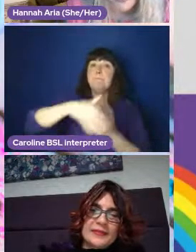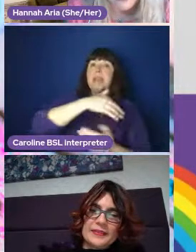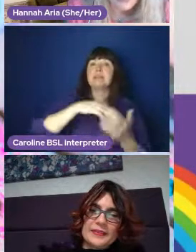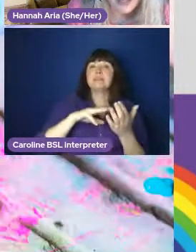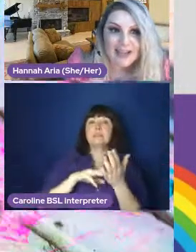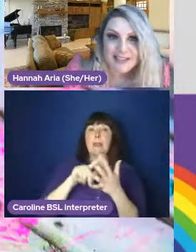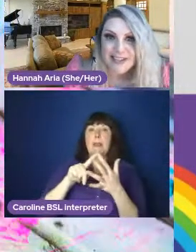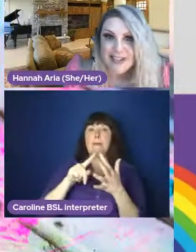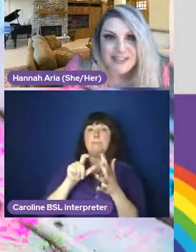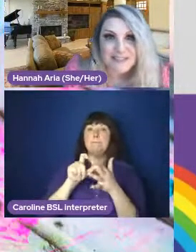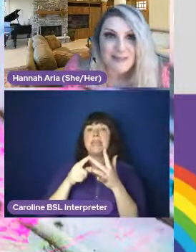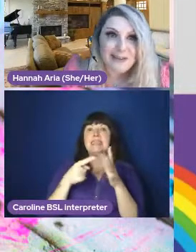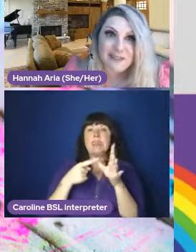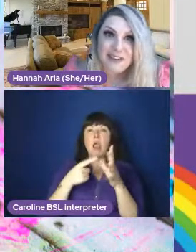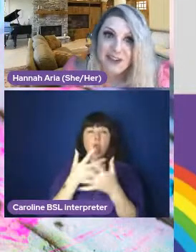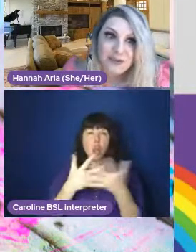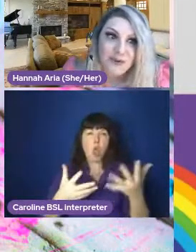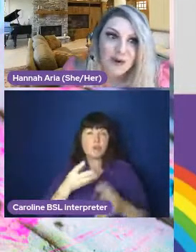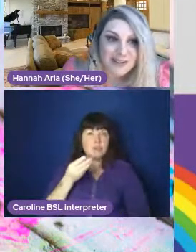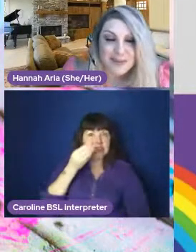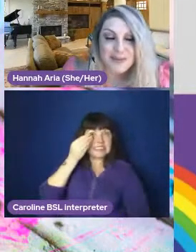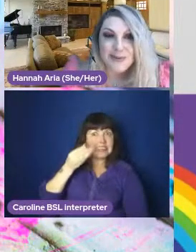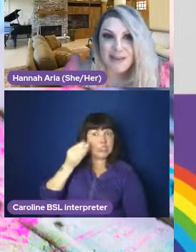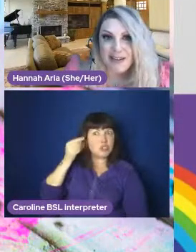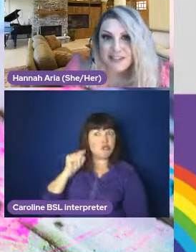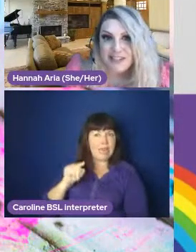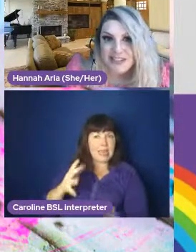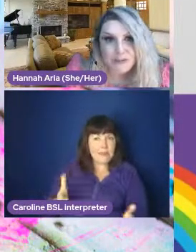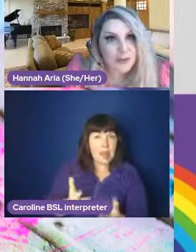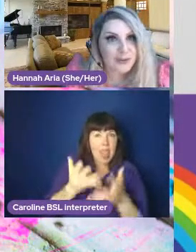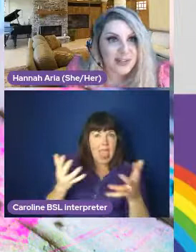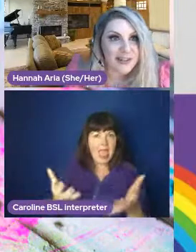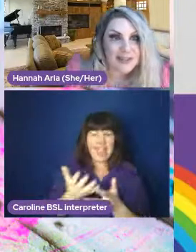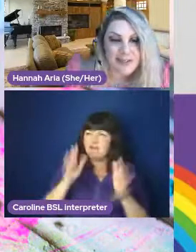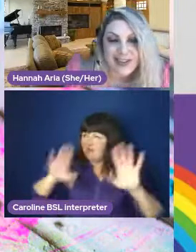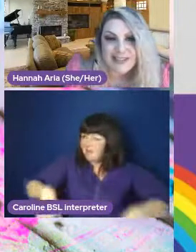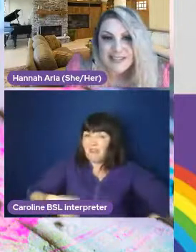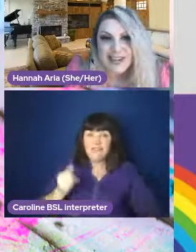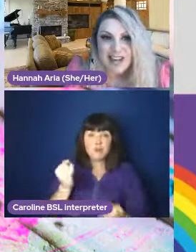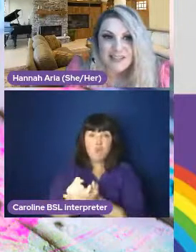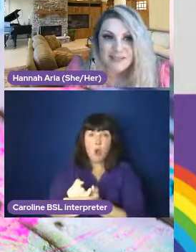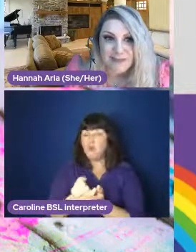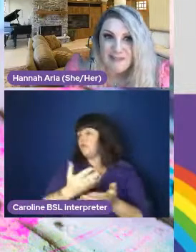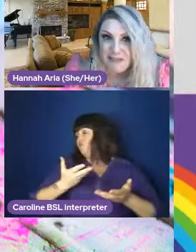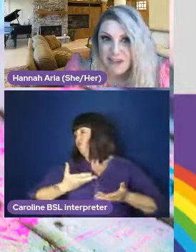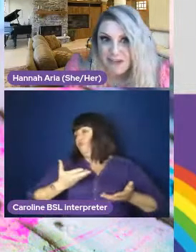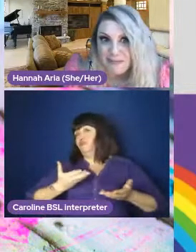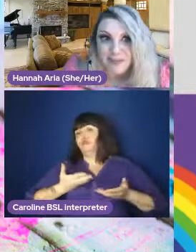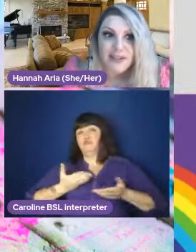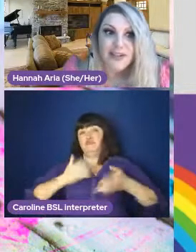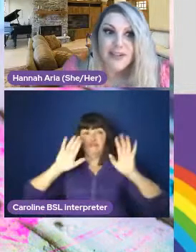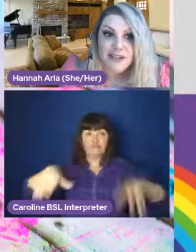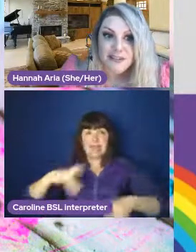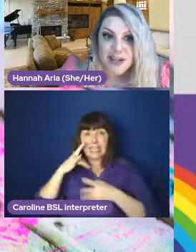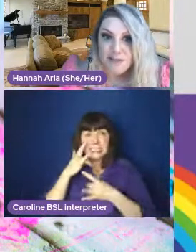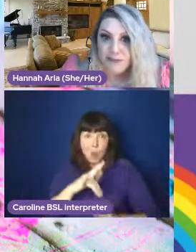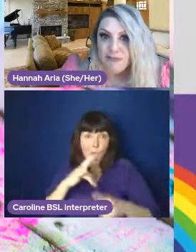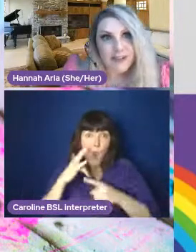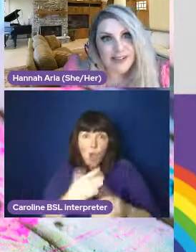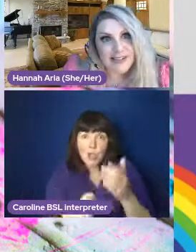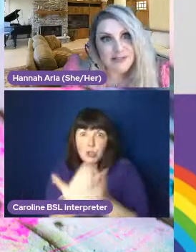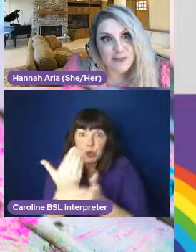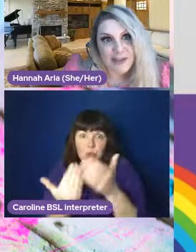sensory play, and it doesn't matter if it goes wrong. It's all about just exploring new things and having fun.